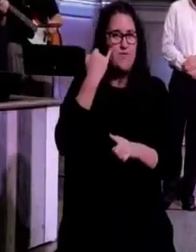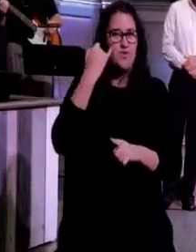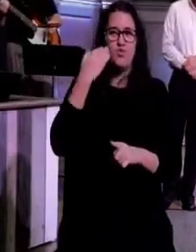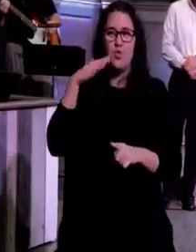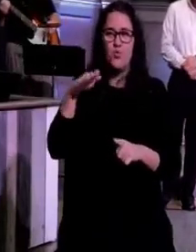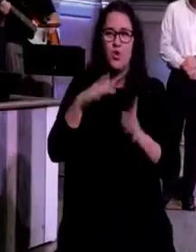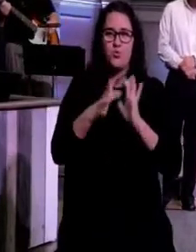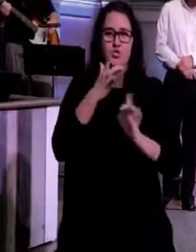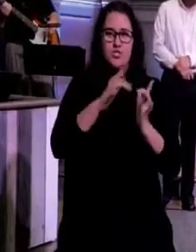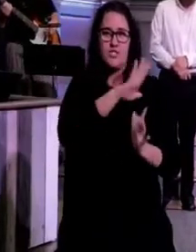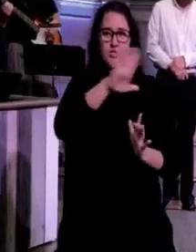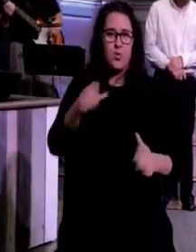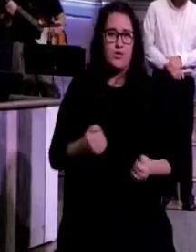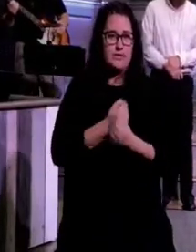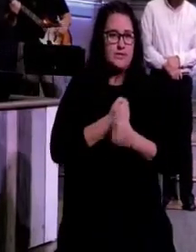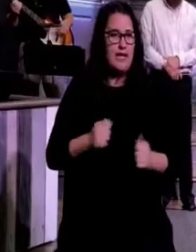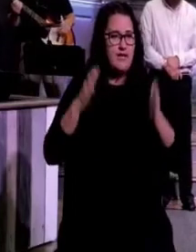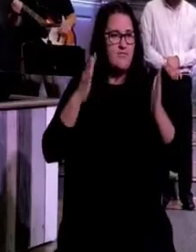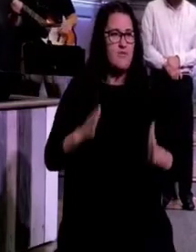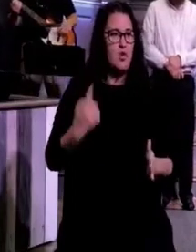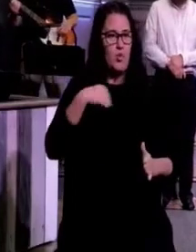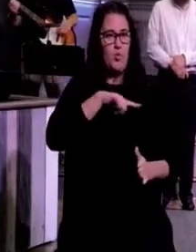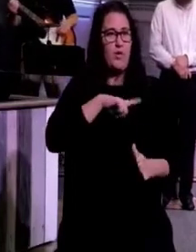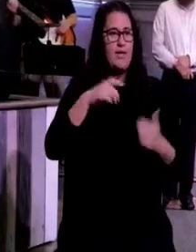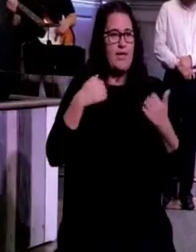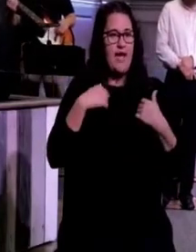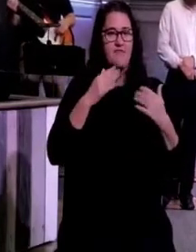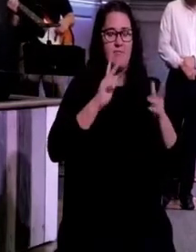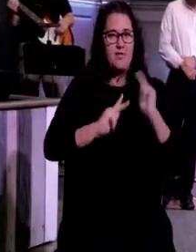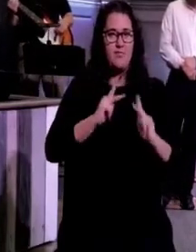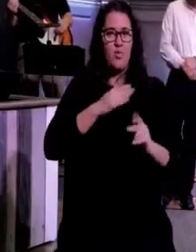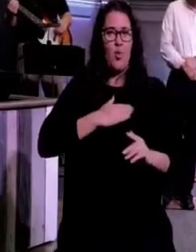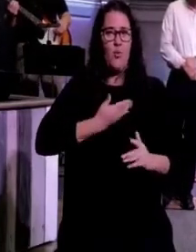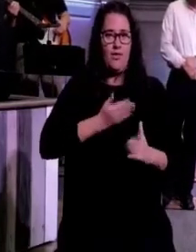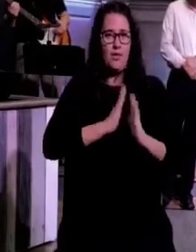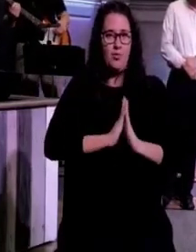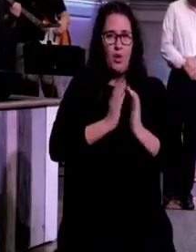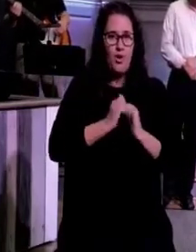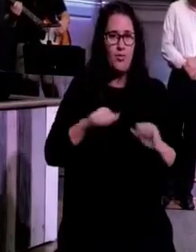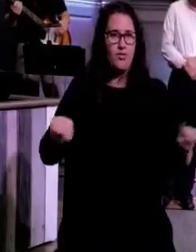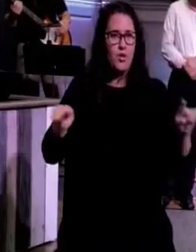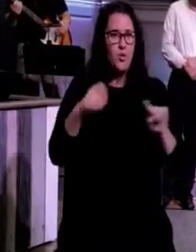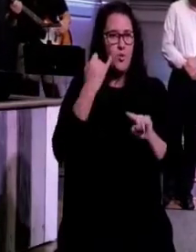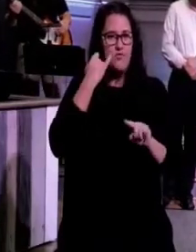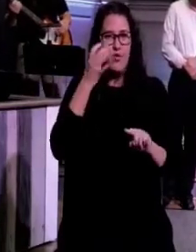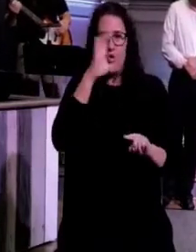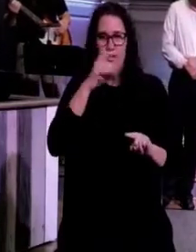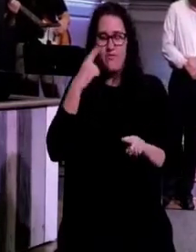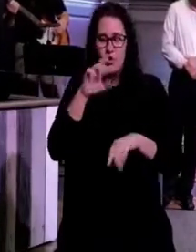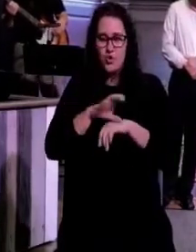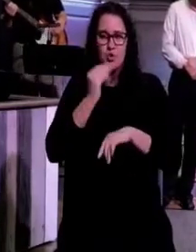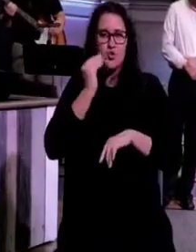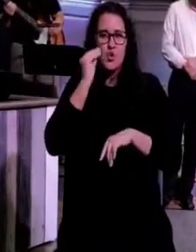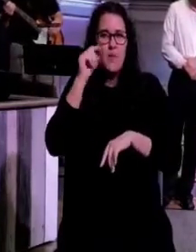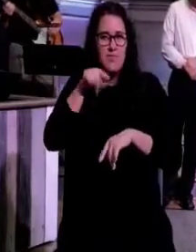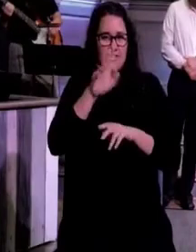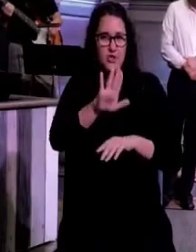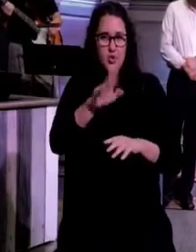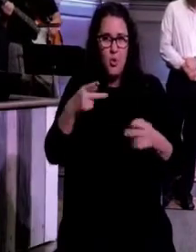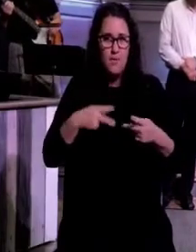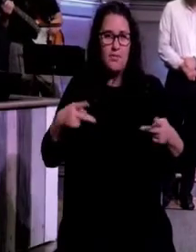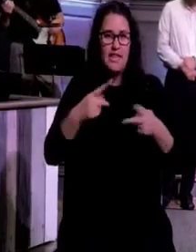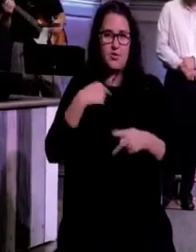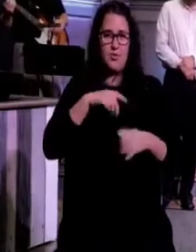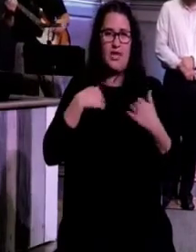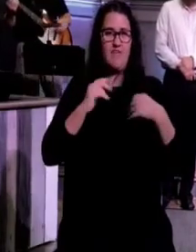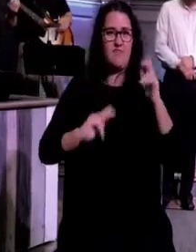as your Savior, we have people ready and willing to pray with you. If you're looking for a church home, this is your place. We have people that are